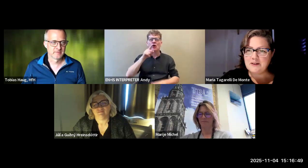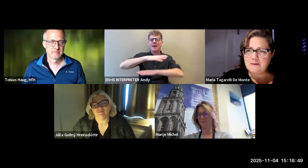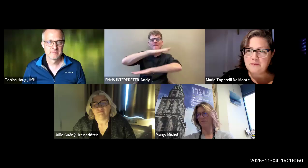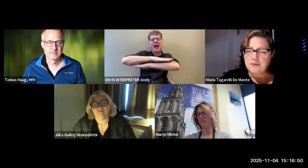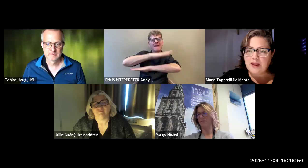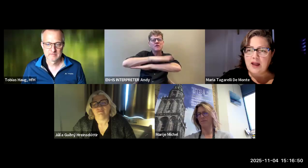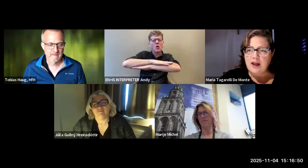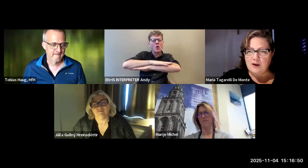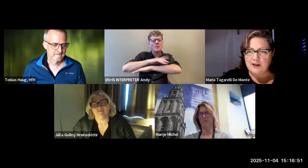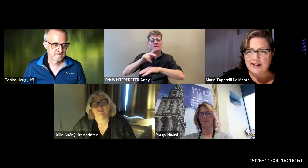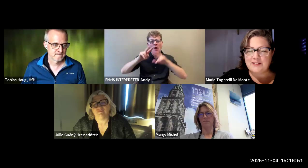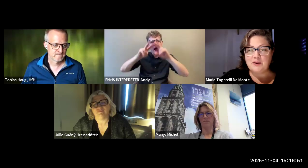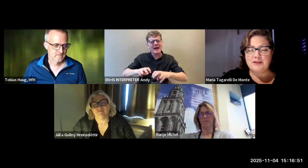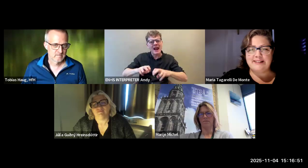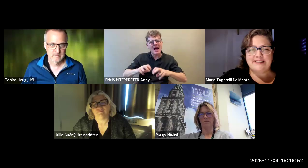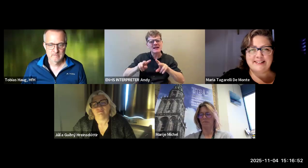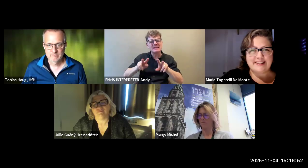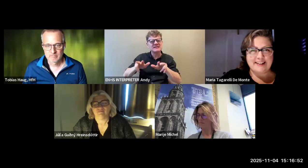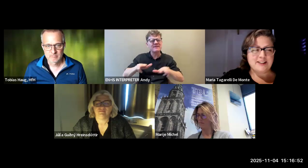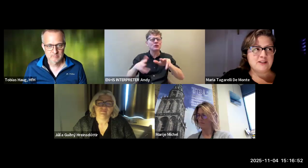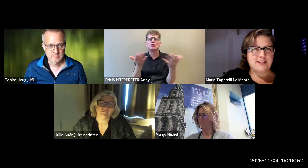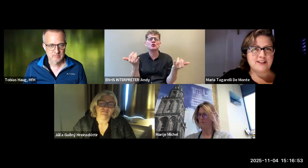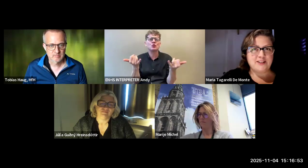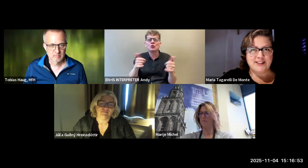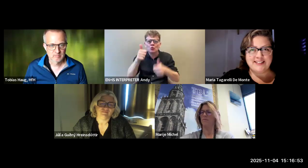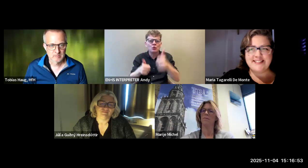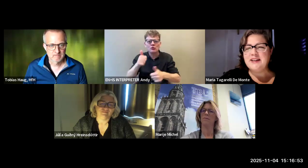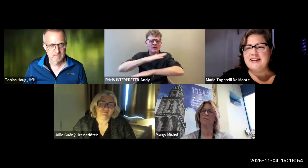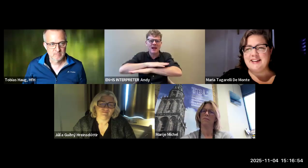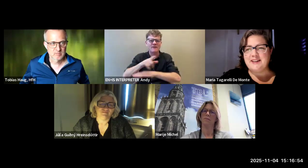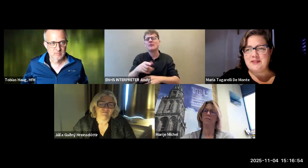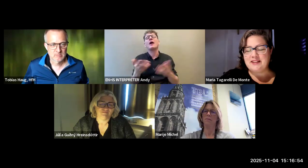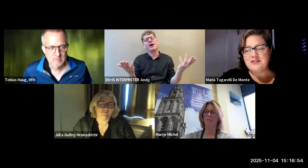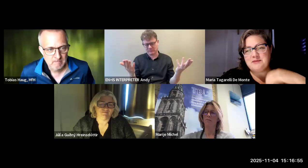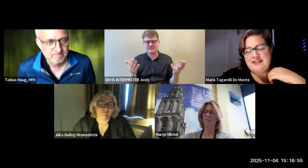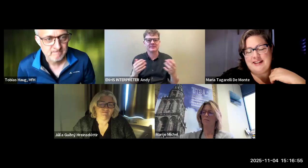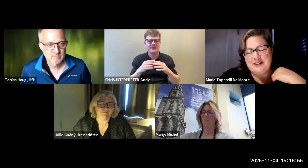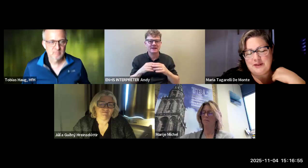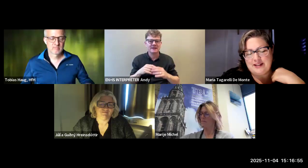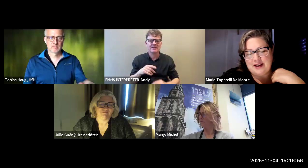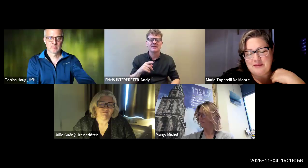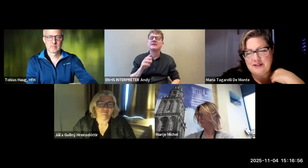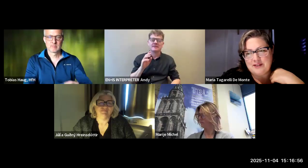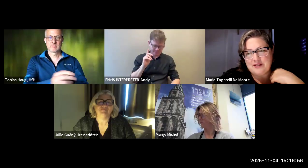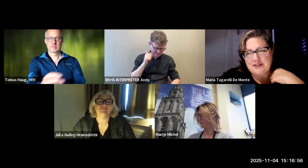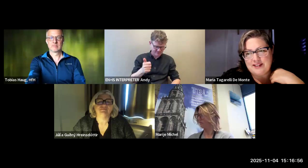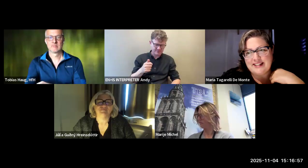analyzing videos? Okay, so this is nota dolens. In terms, what I mean with this